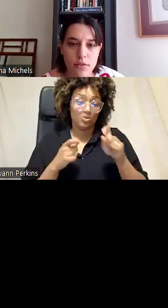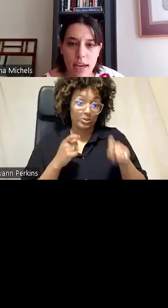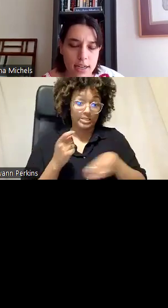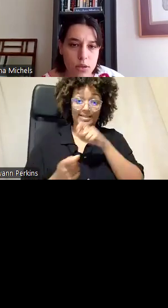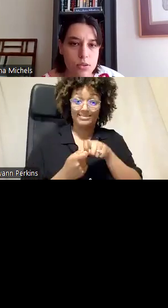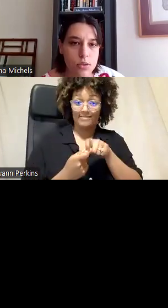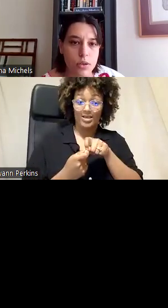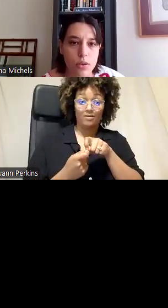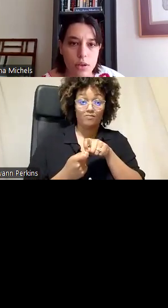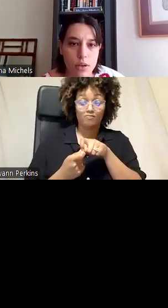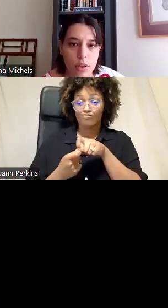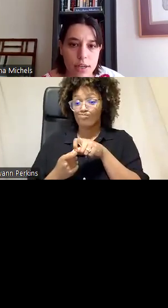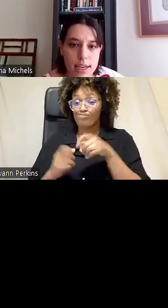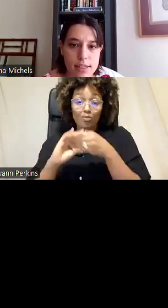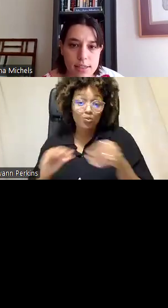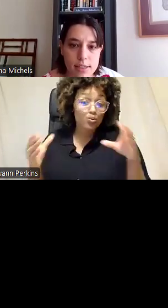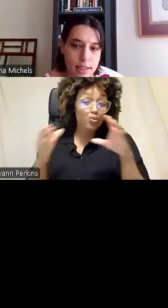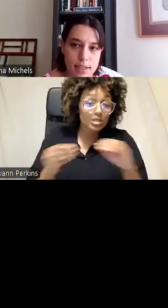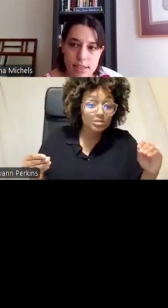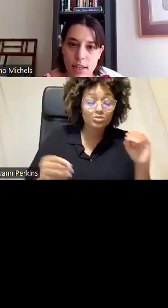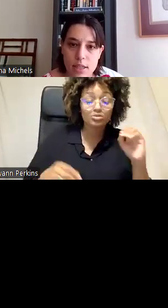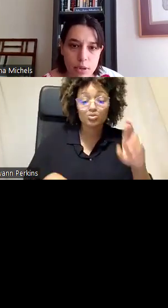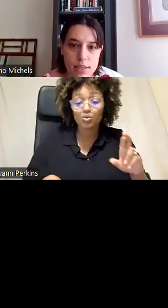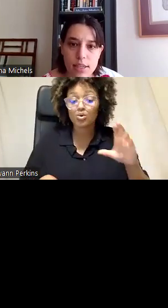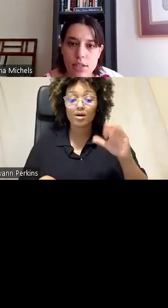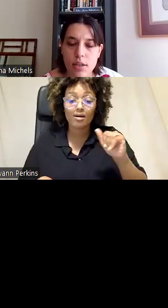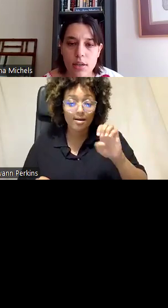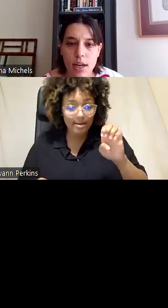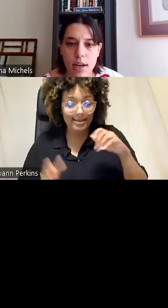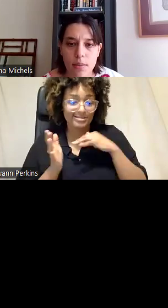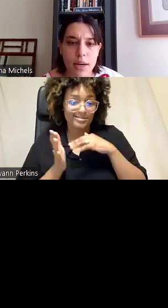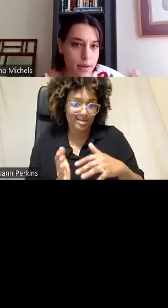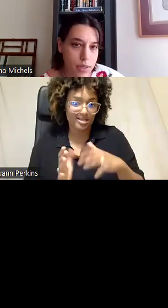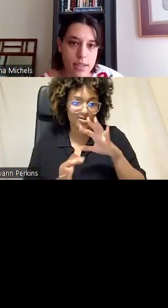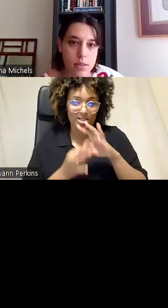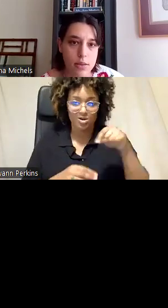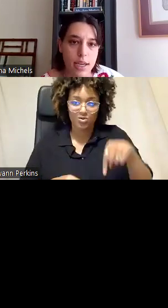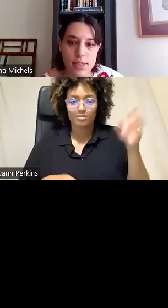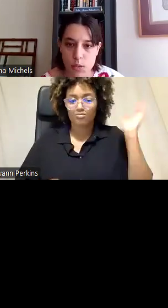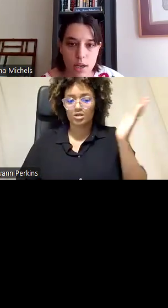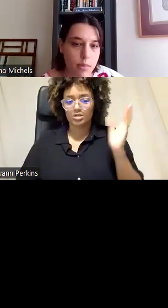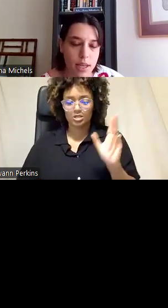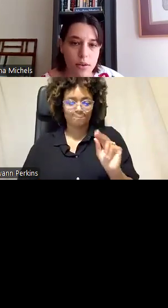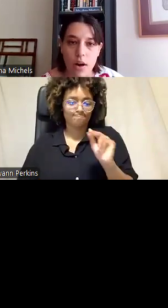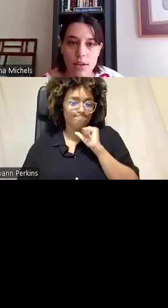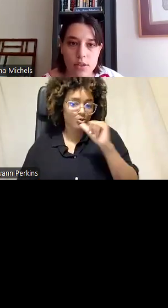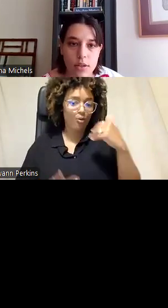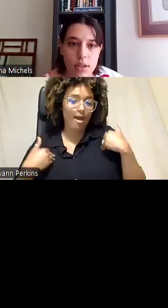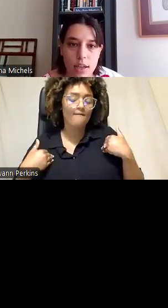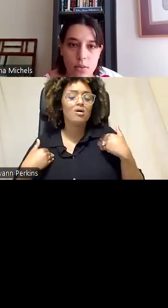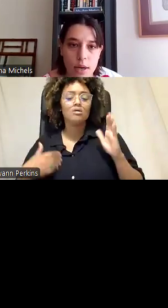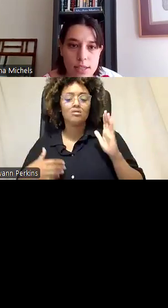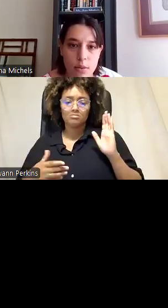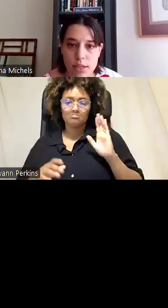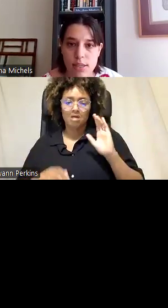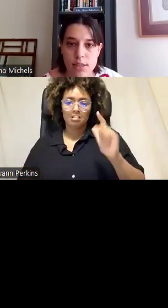sort of anecdotes or case studies in this presentation, but cases will come up later on,